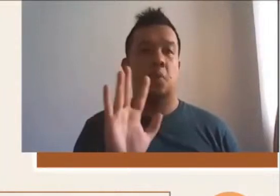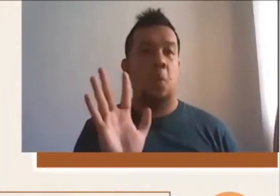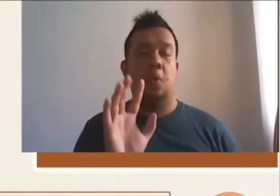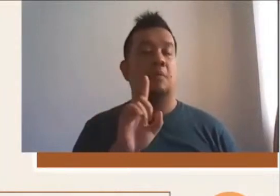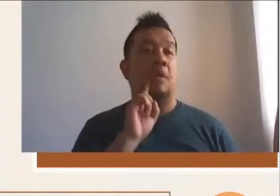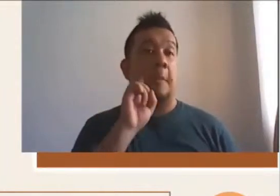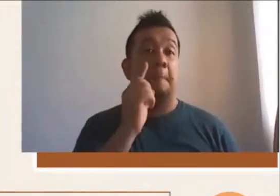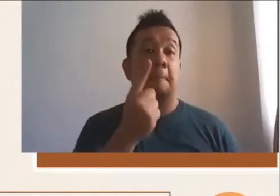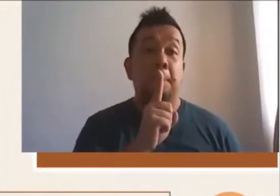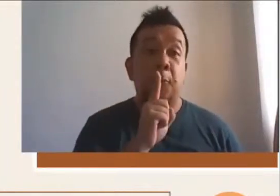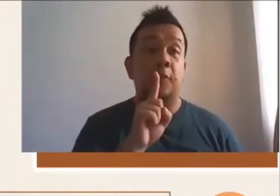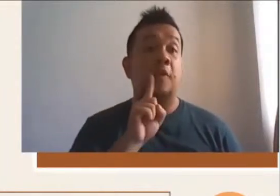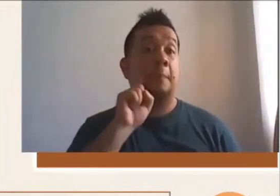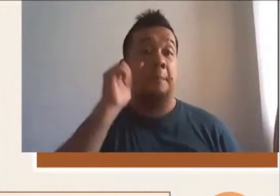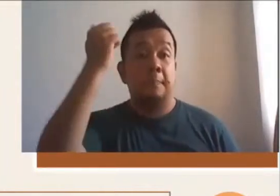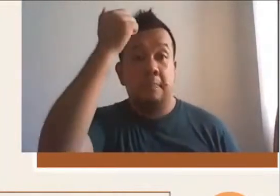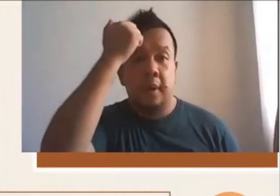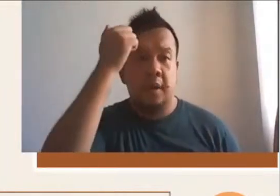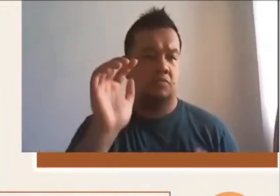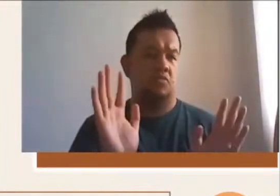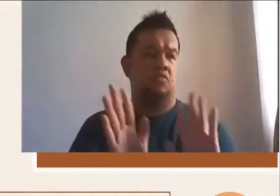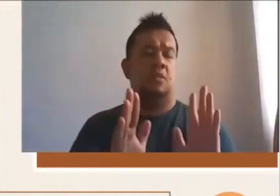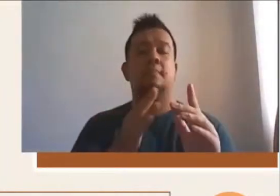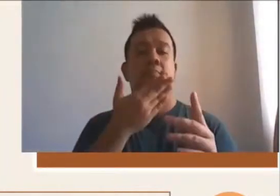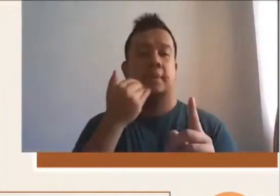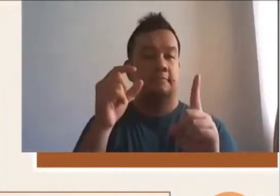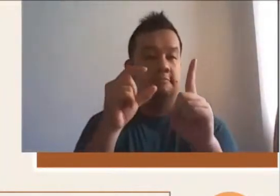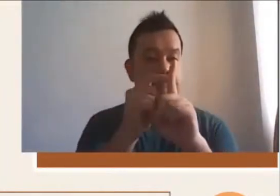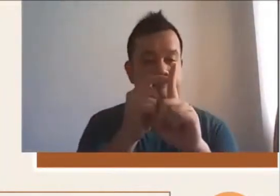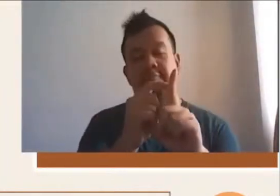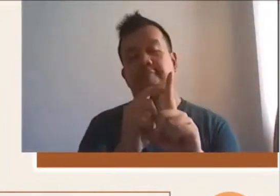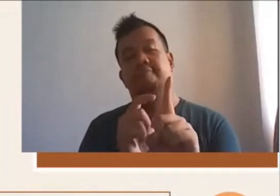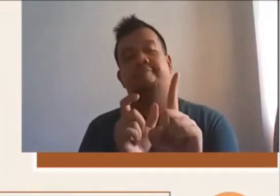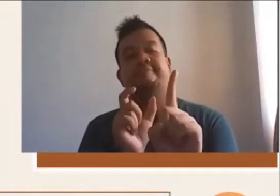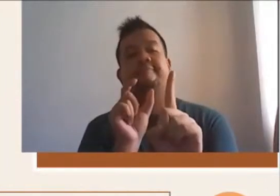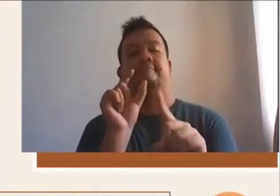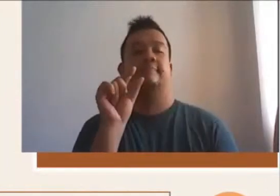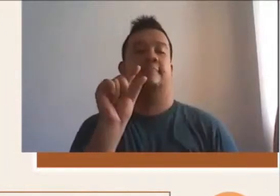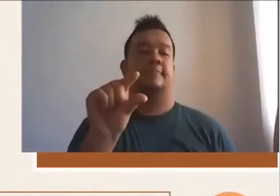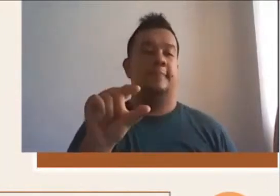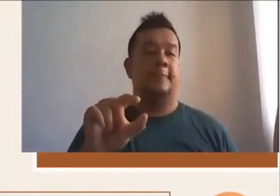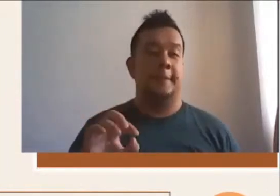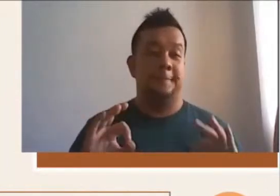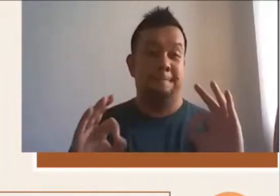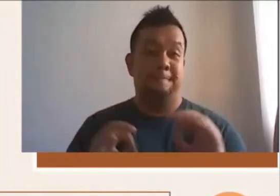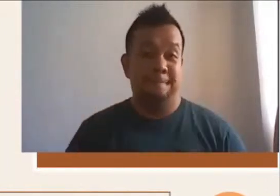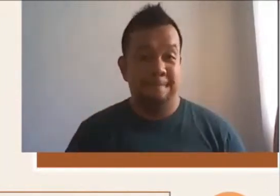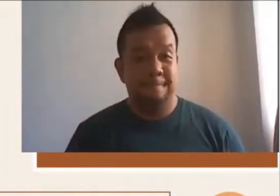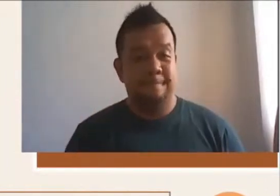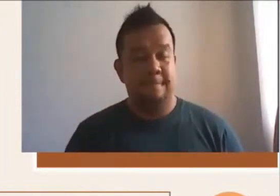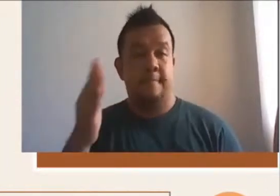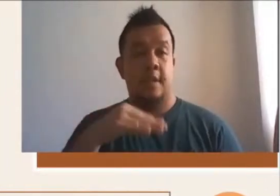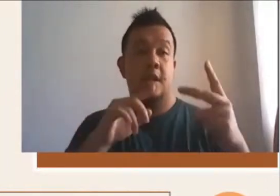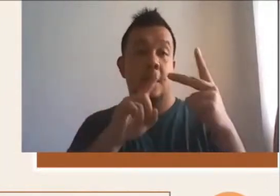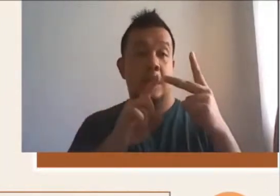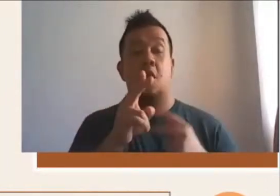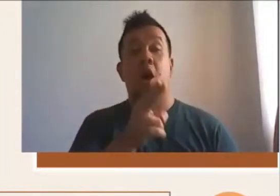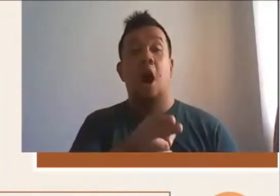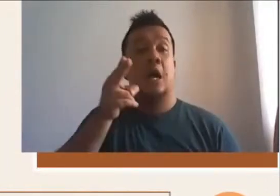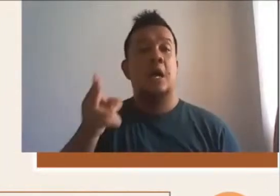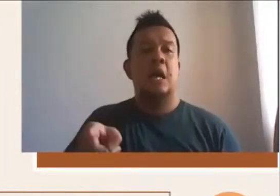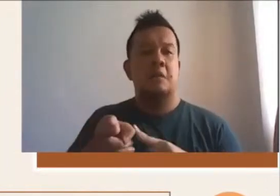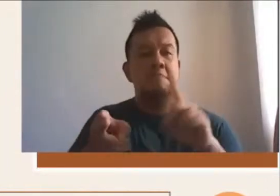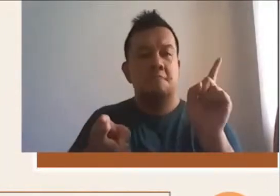or yung mga kaninang sinabi. Let's just focus on using the word deaf with a small d. So hard of hearing naman, ang ibig sabihin yan, these